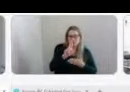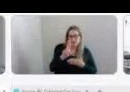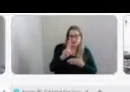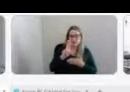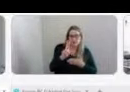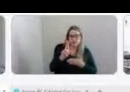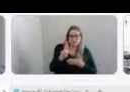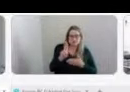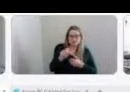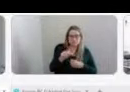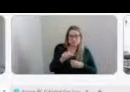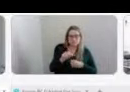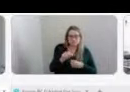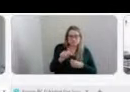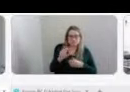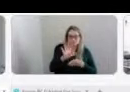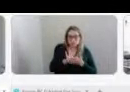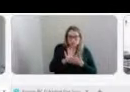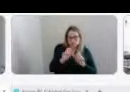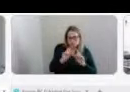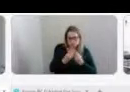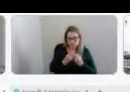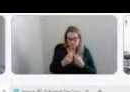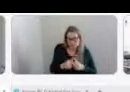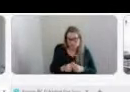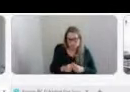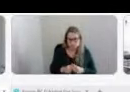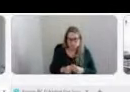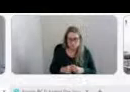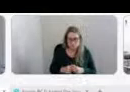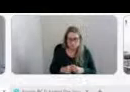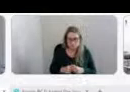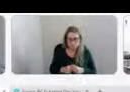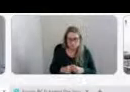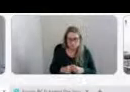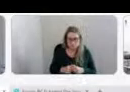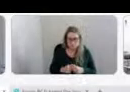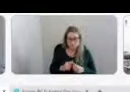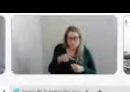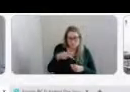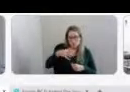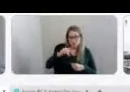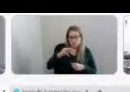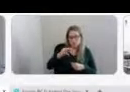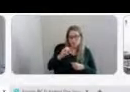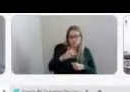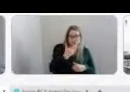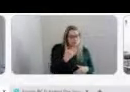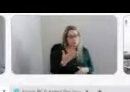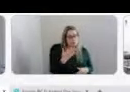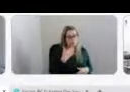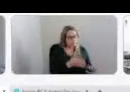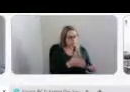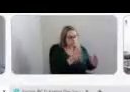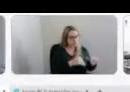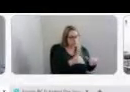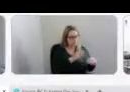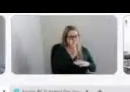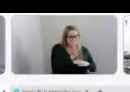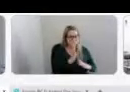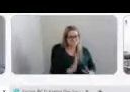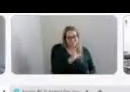community of picture rocks is in morani unified and also within pima county thank you the next speaker is